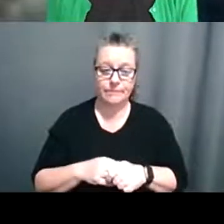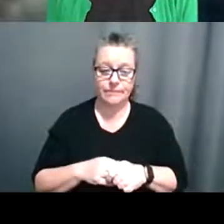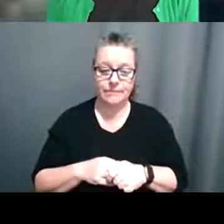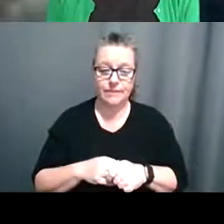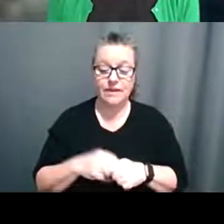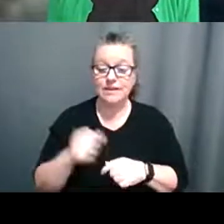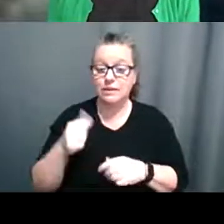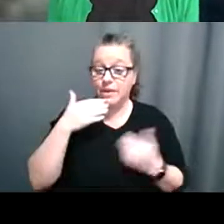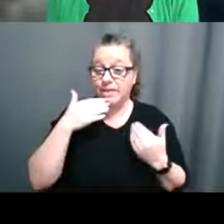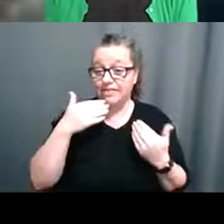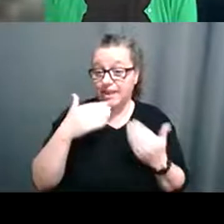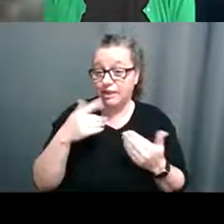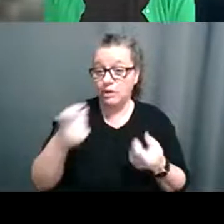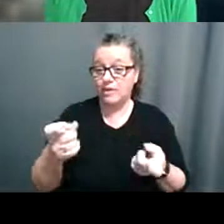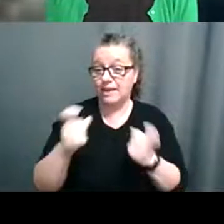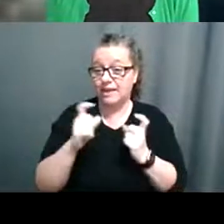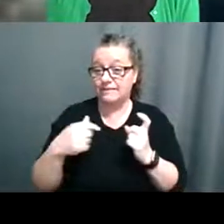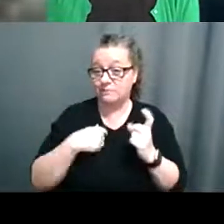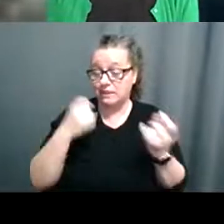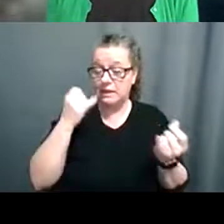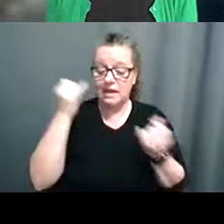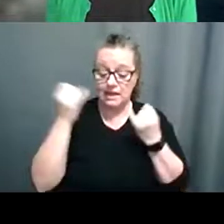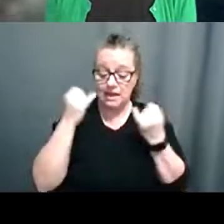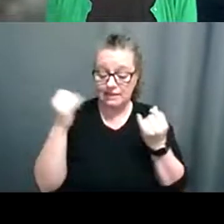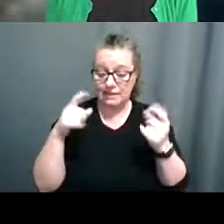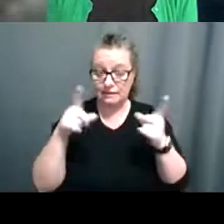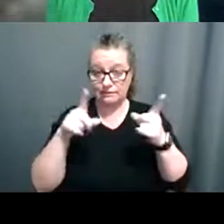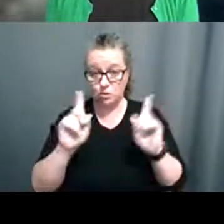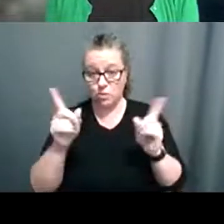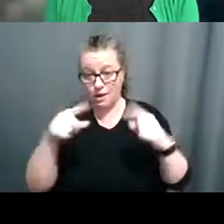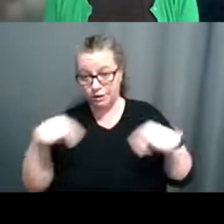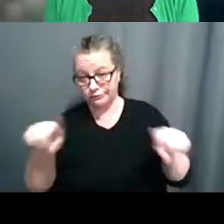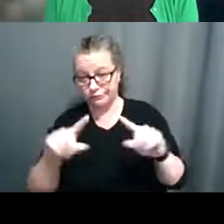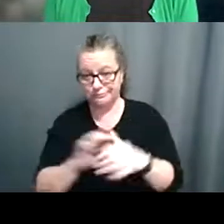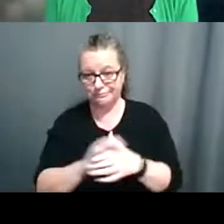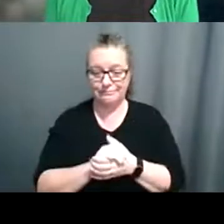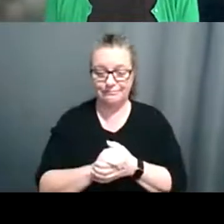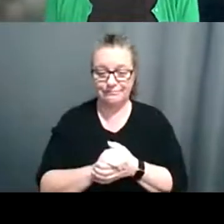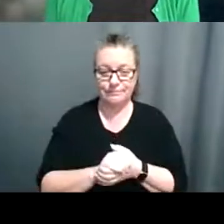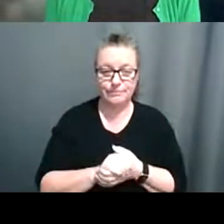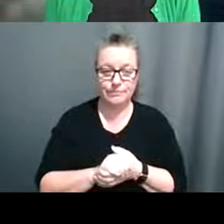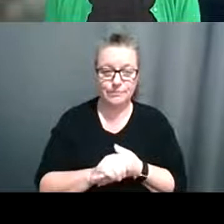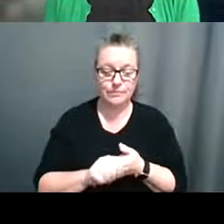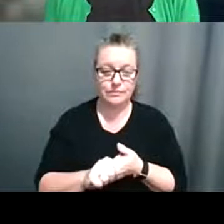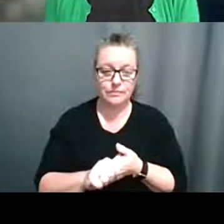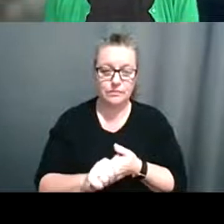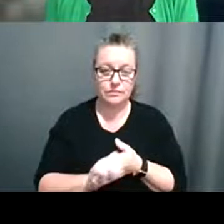So thank you. That really gives me an idea of where this group is at.